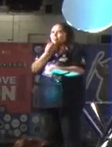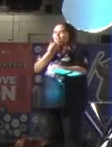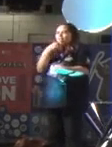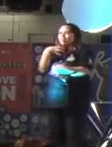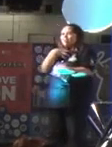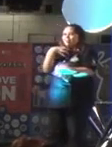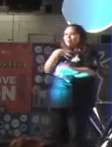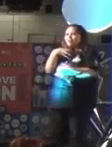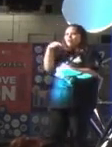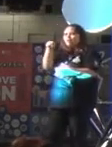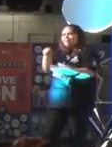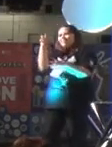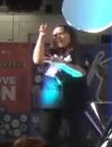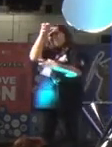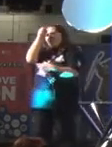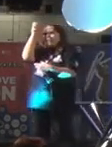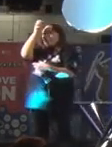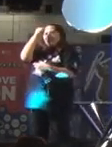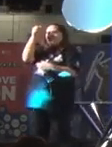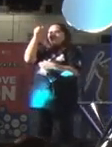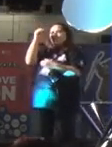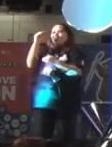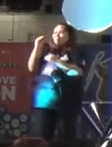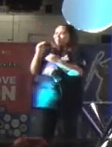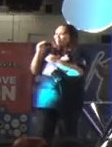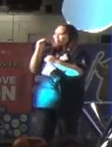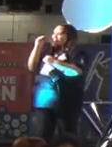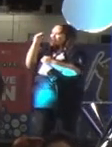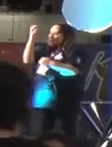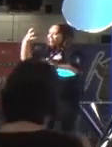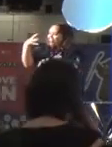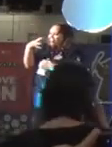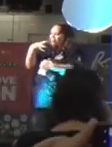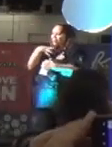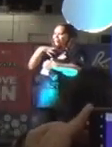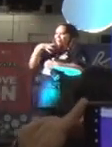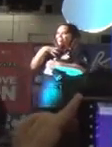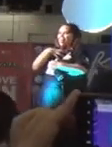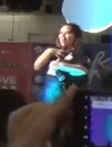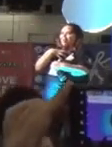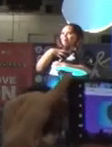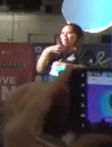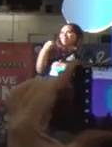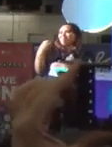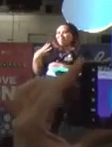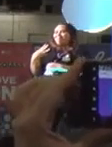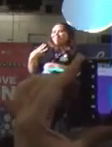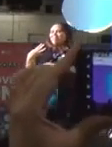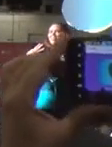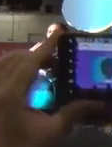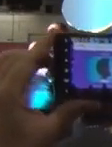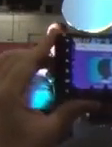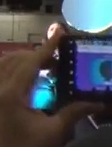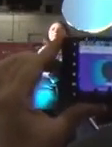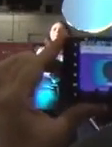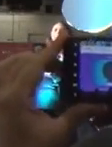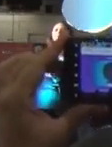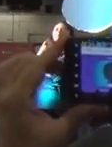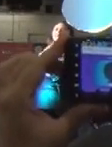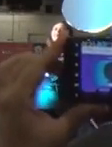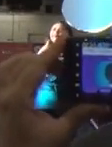an emotional and an intuitive level about what it is like to have the condition of